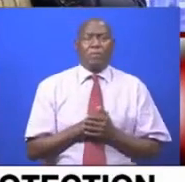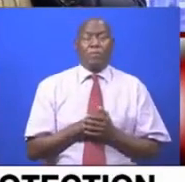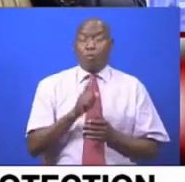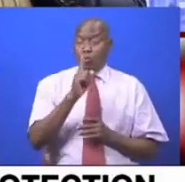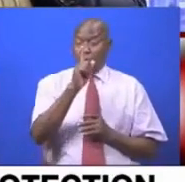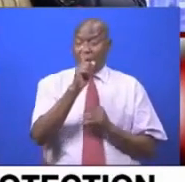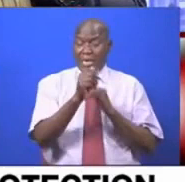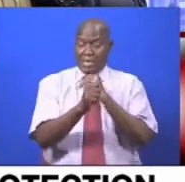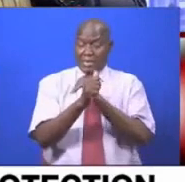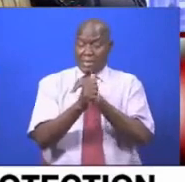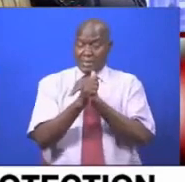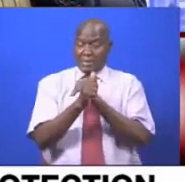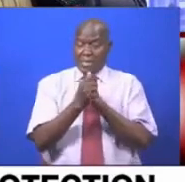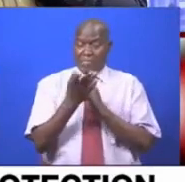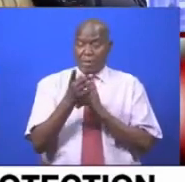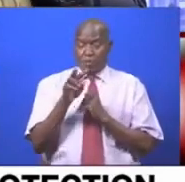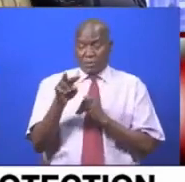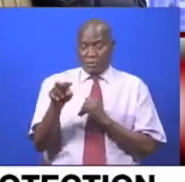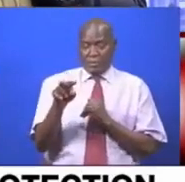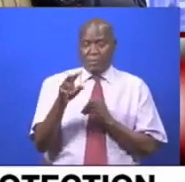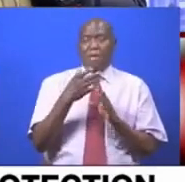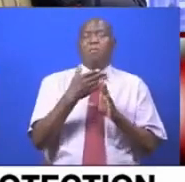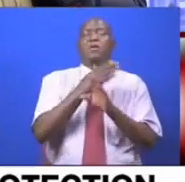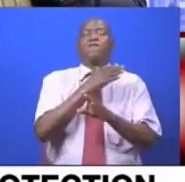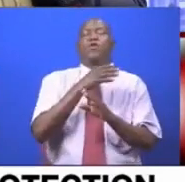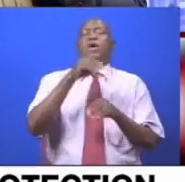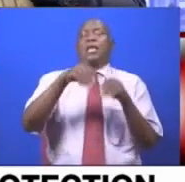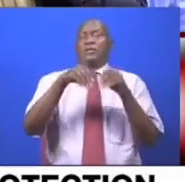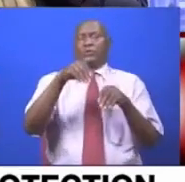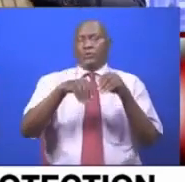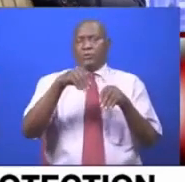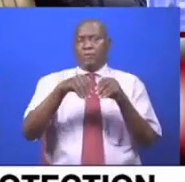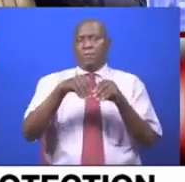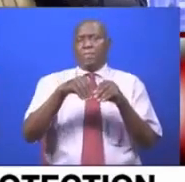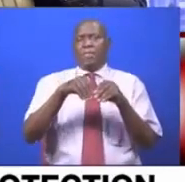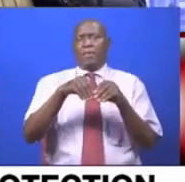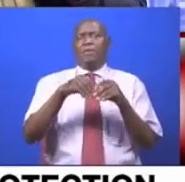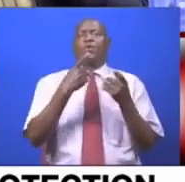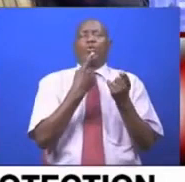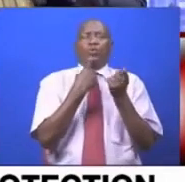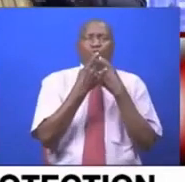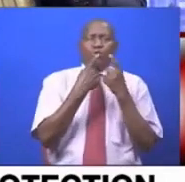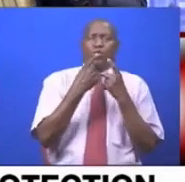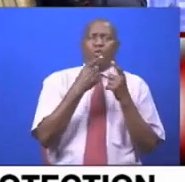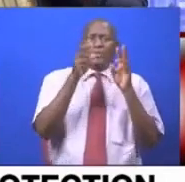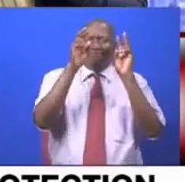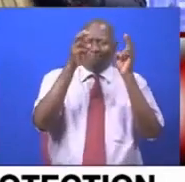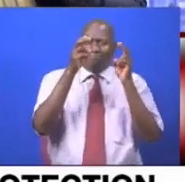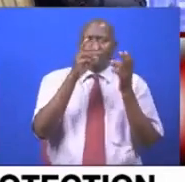dangers that we are looking at before we get into elections, of course, we are talking about issues of